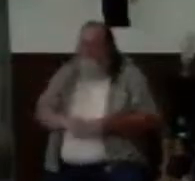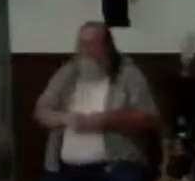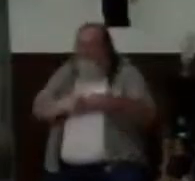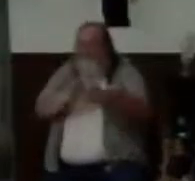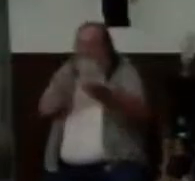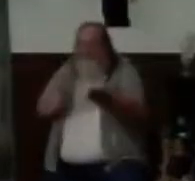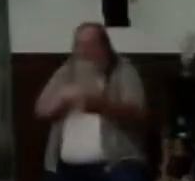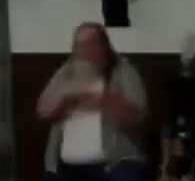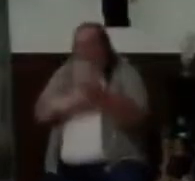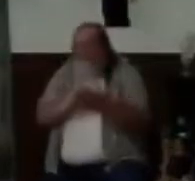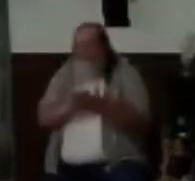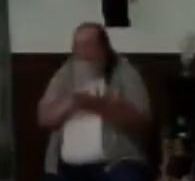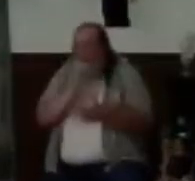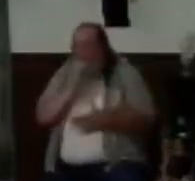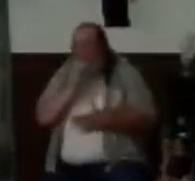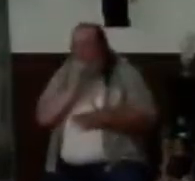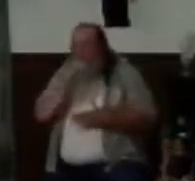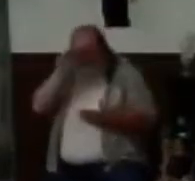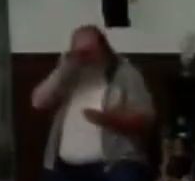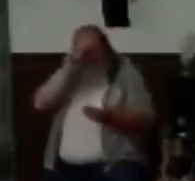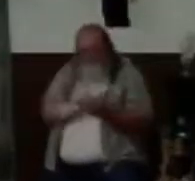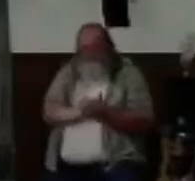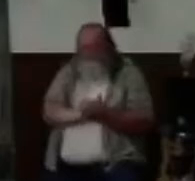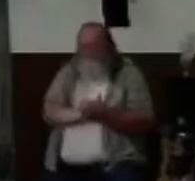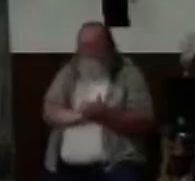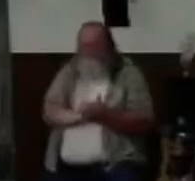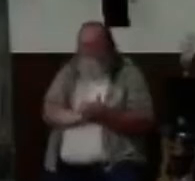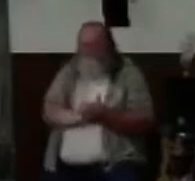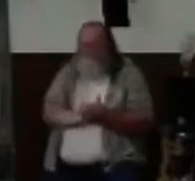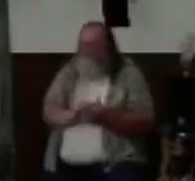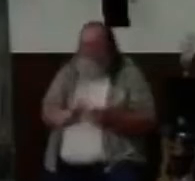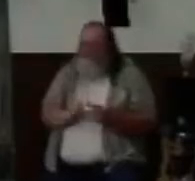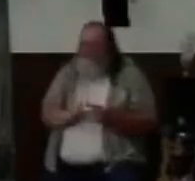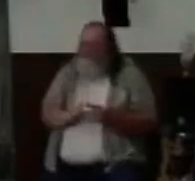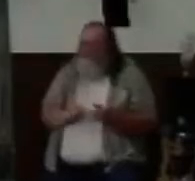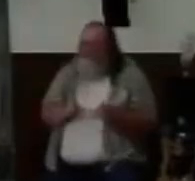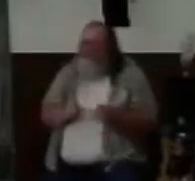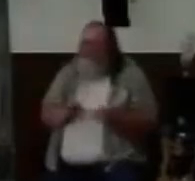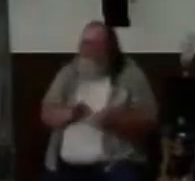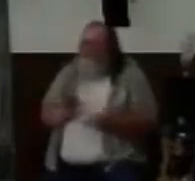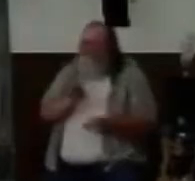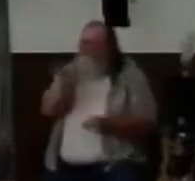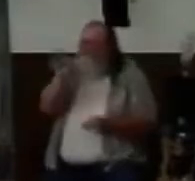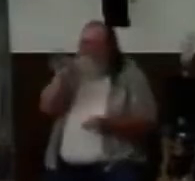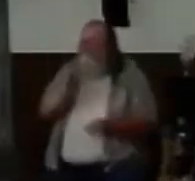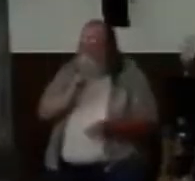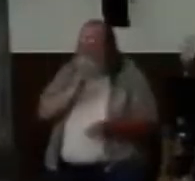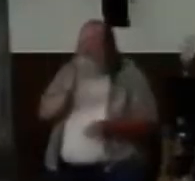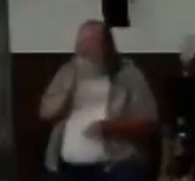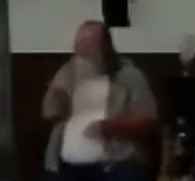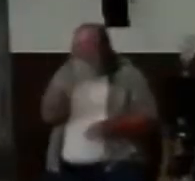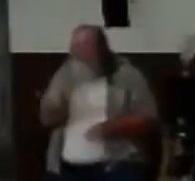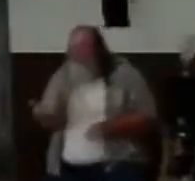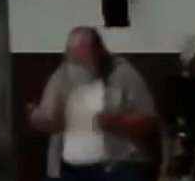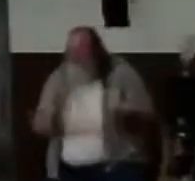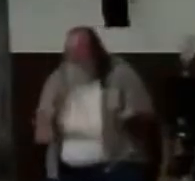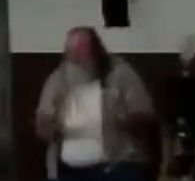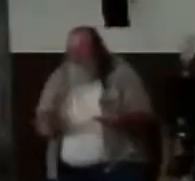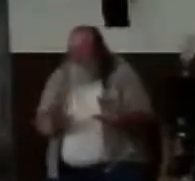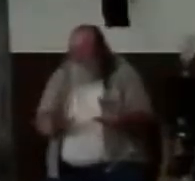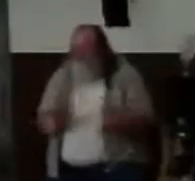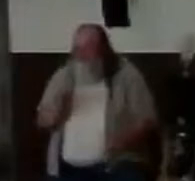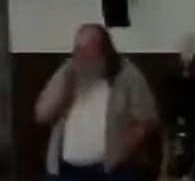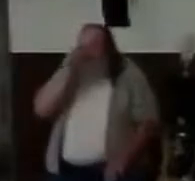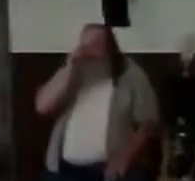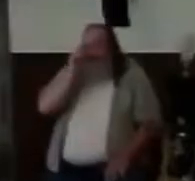him. But the Spirit had not yet been given because Jesus had not yet entered into his glory.